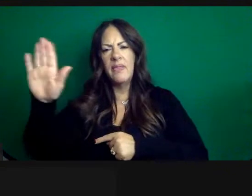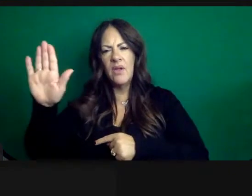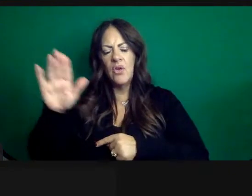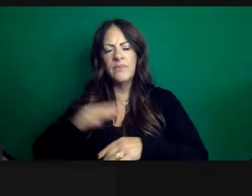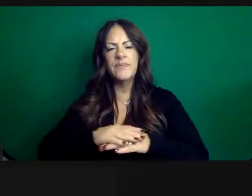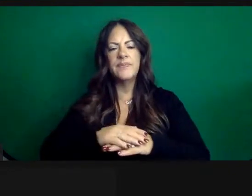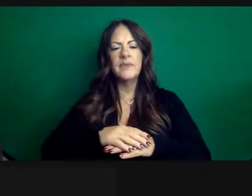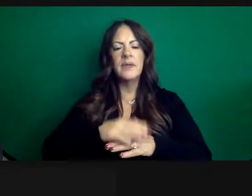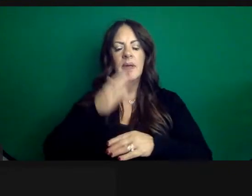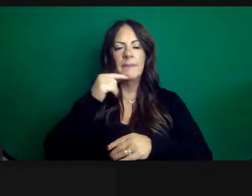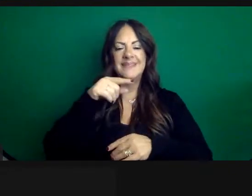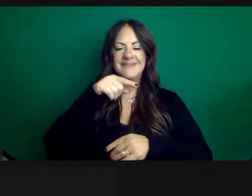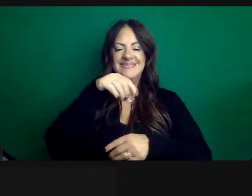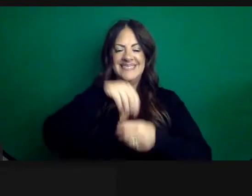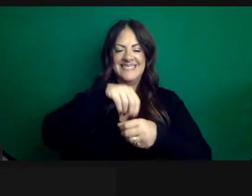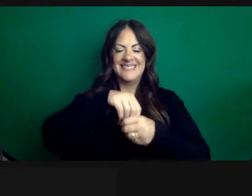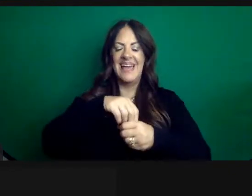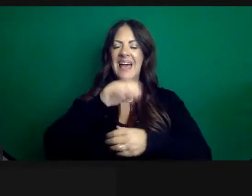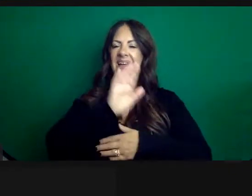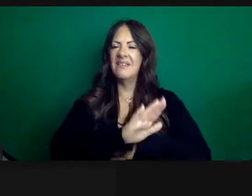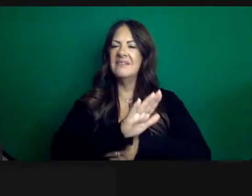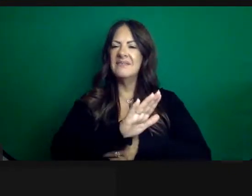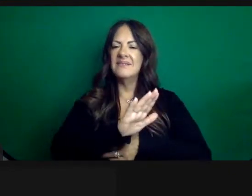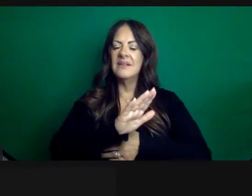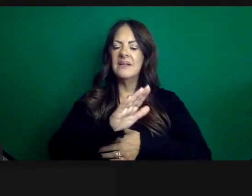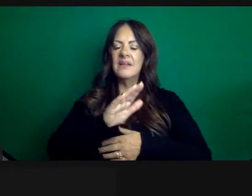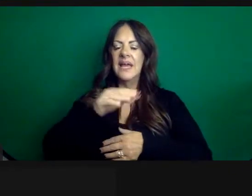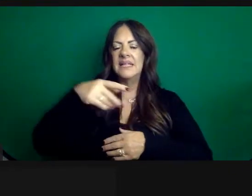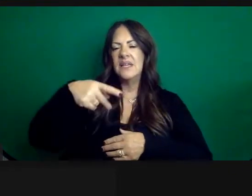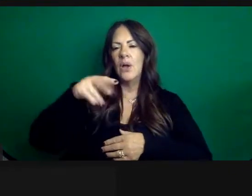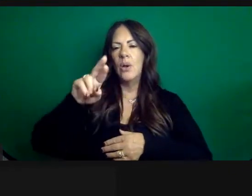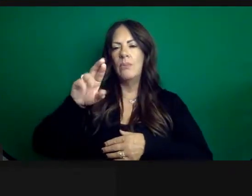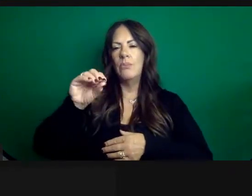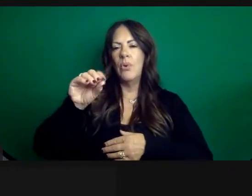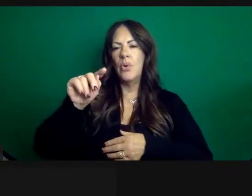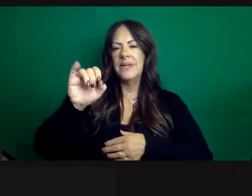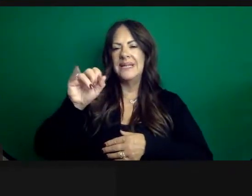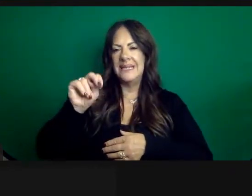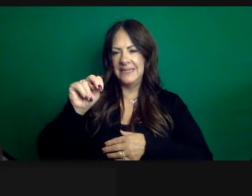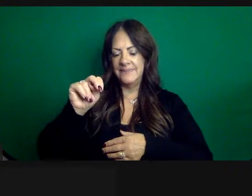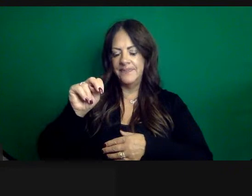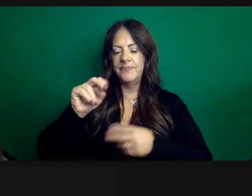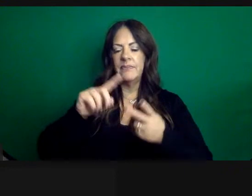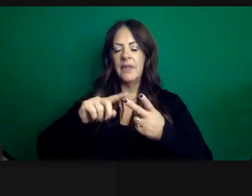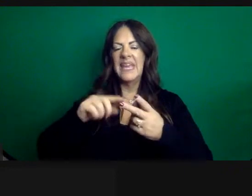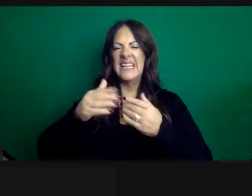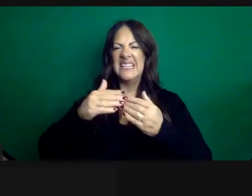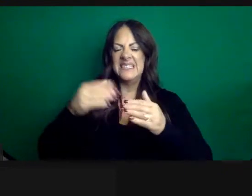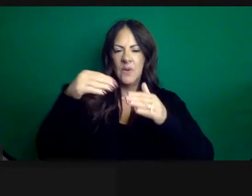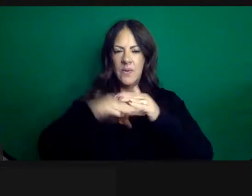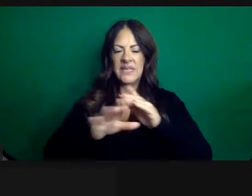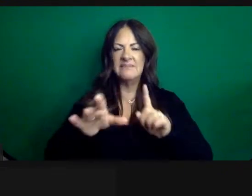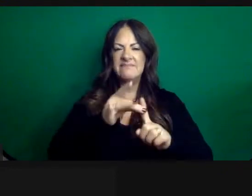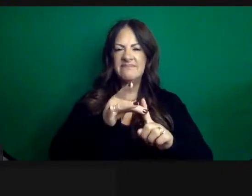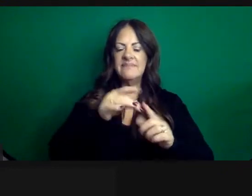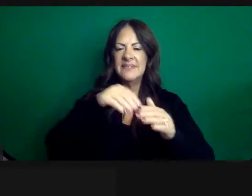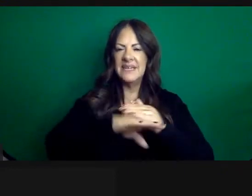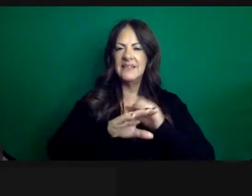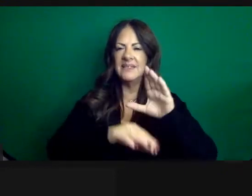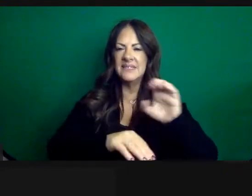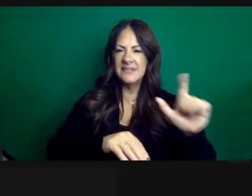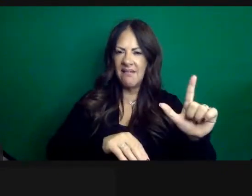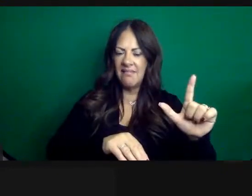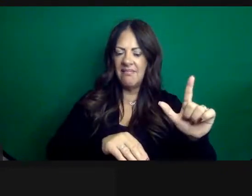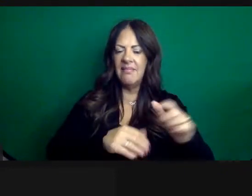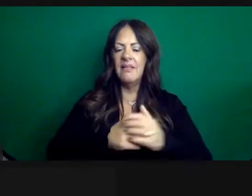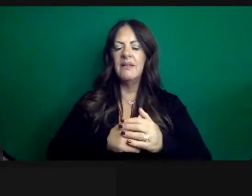protein that binds to the cell. So it could certainly have a bit more infectiousness than the wild type. In